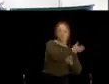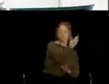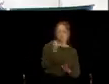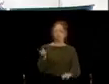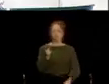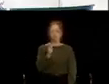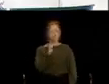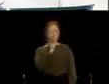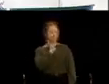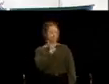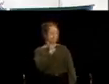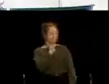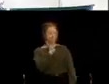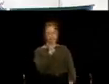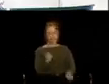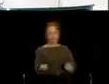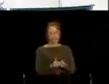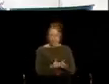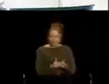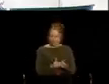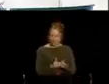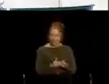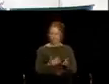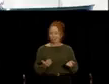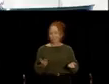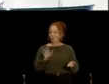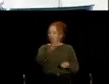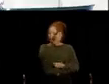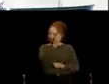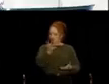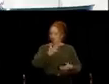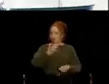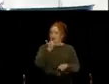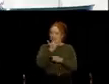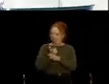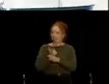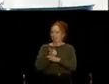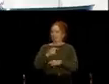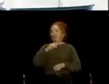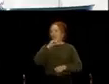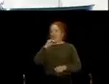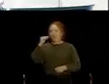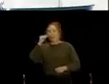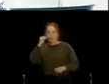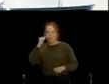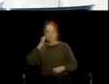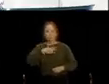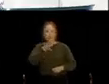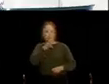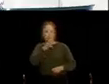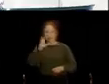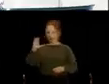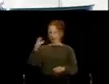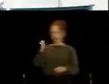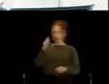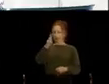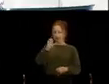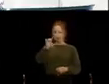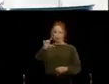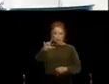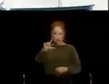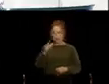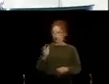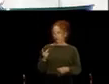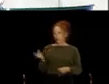again. Now, a thing to know about my sister is that at home, my mom, Cheryl, she could not get us to